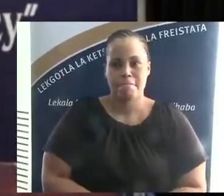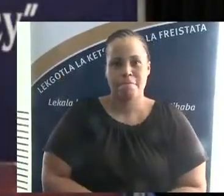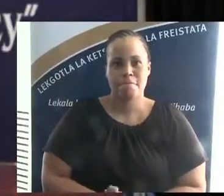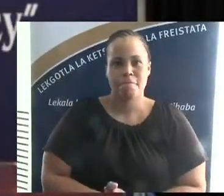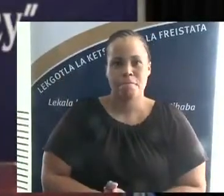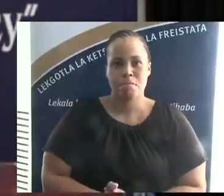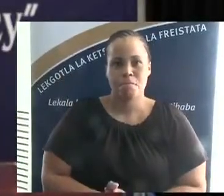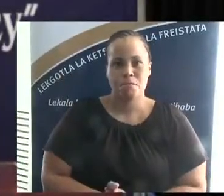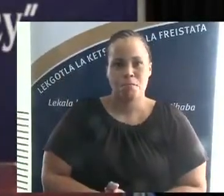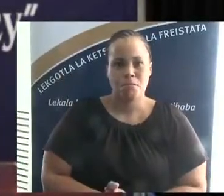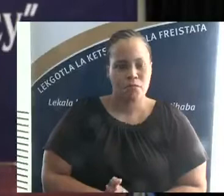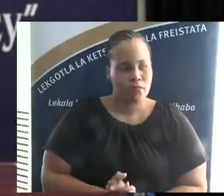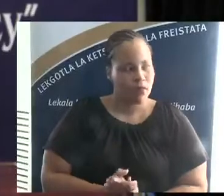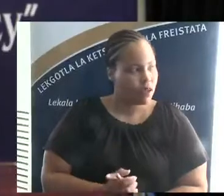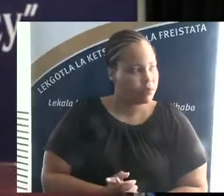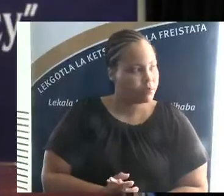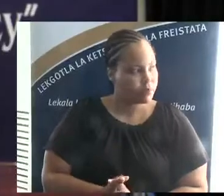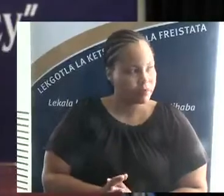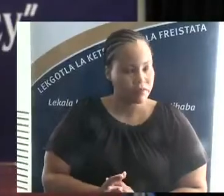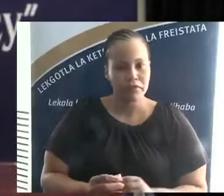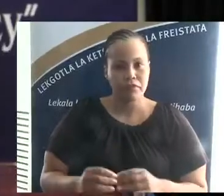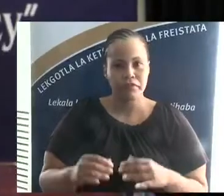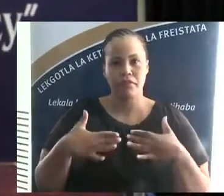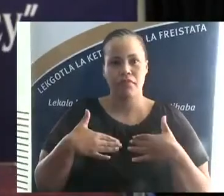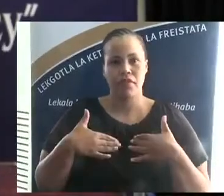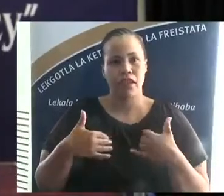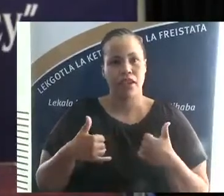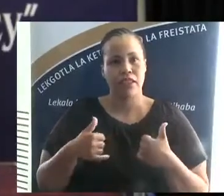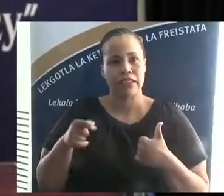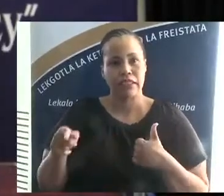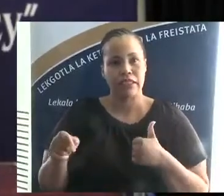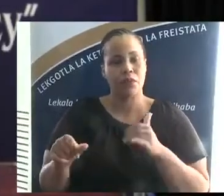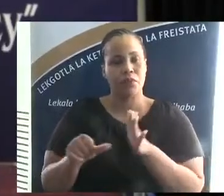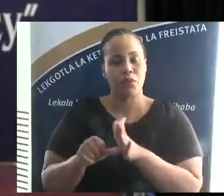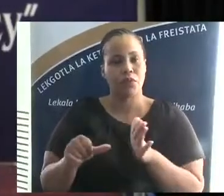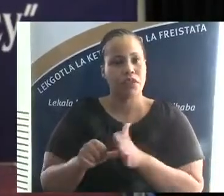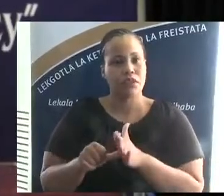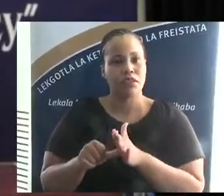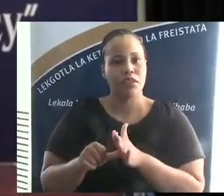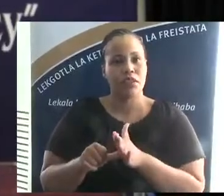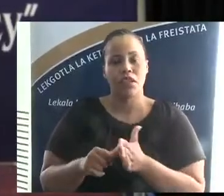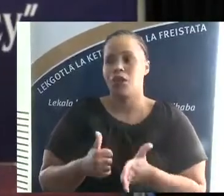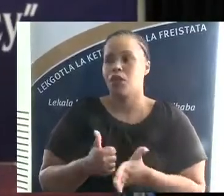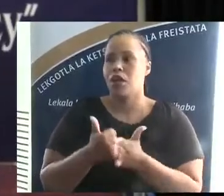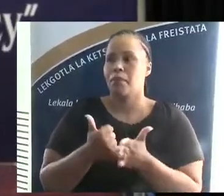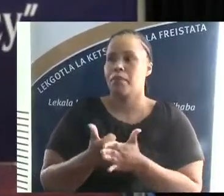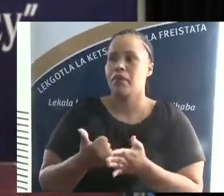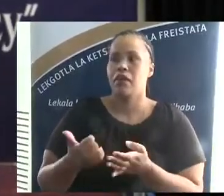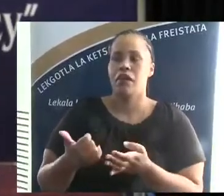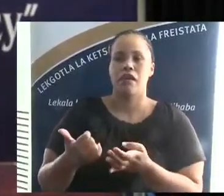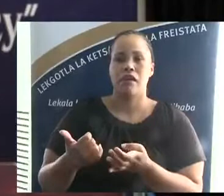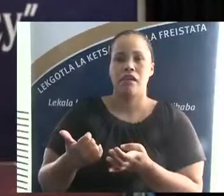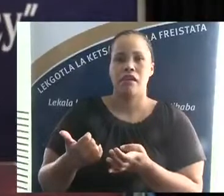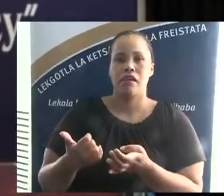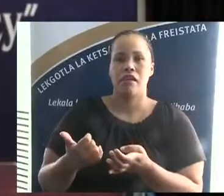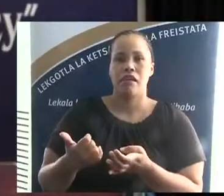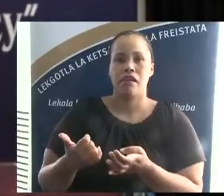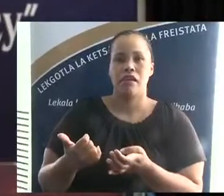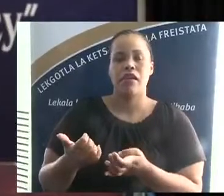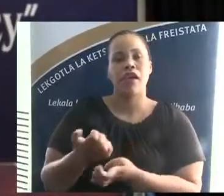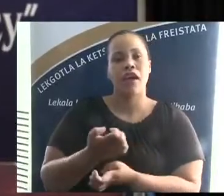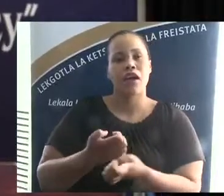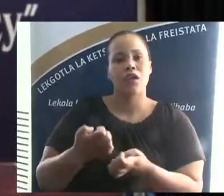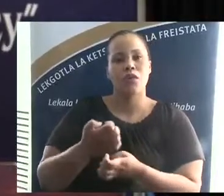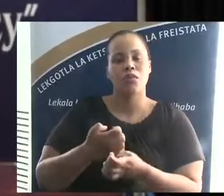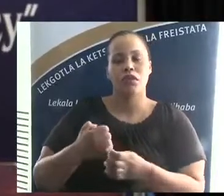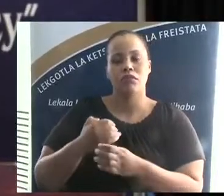Honourable Members, health is an essential in eradicating extreme poverty and promoting economic growth and well-being to our citizenry. We